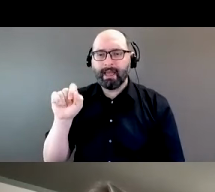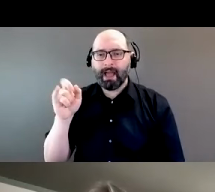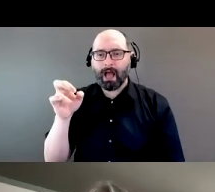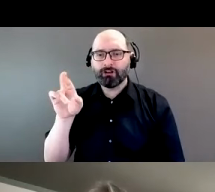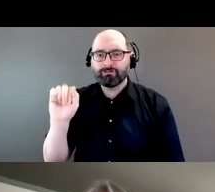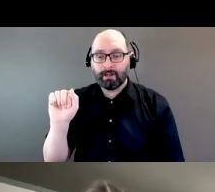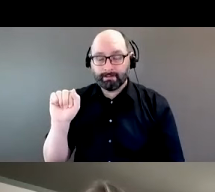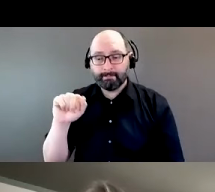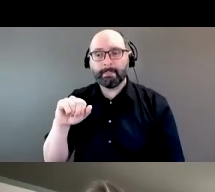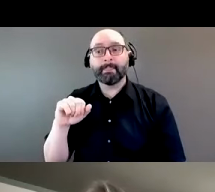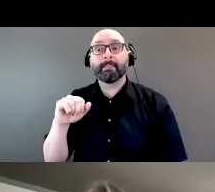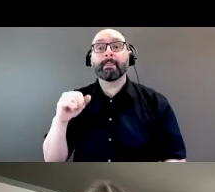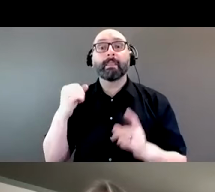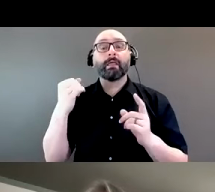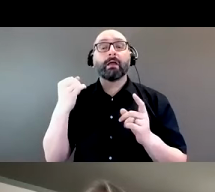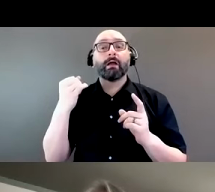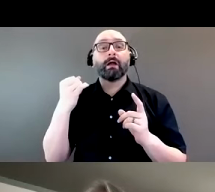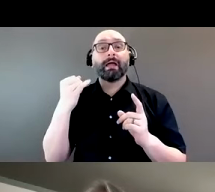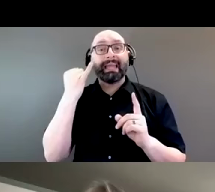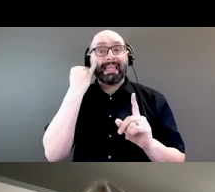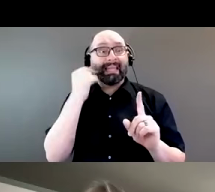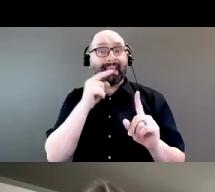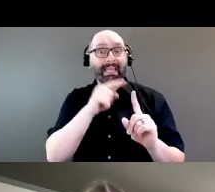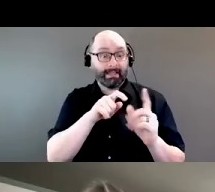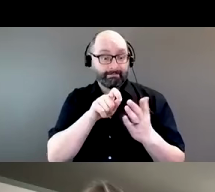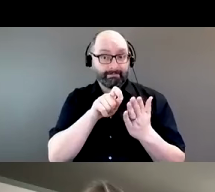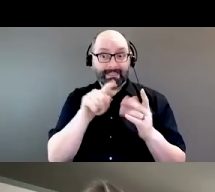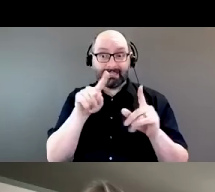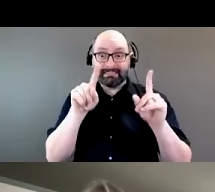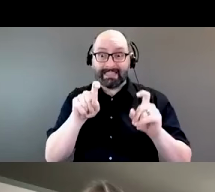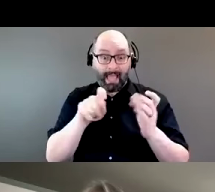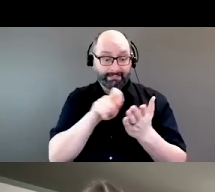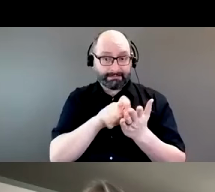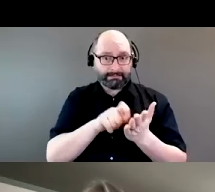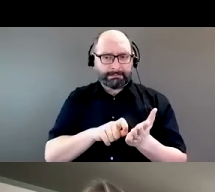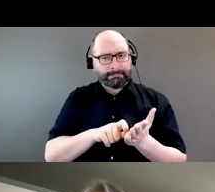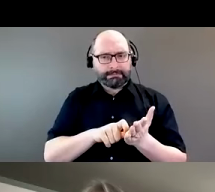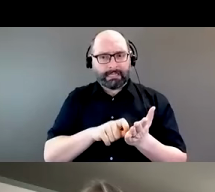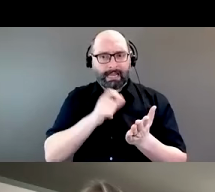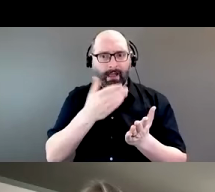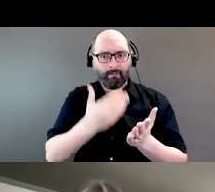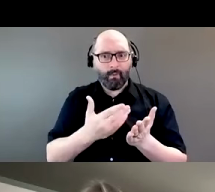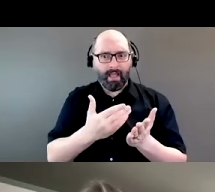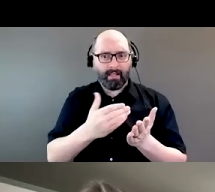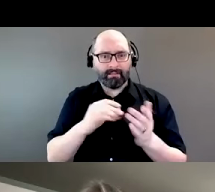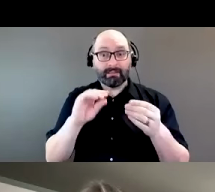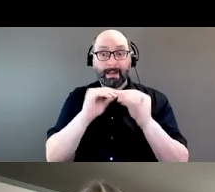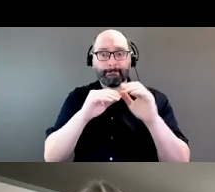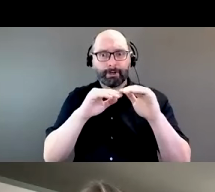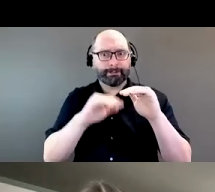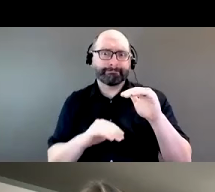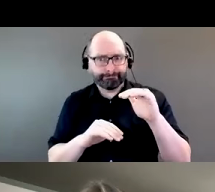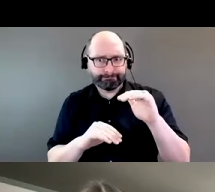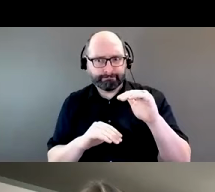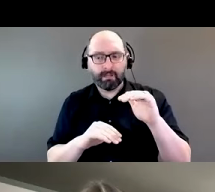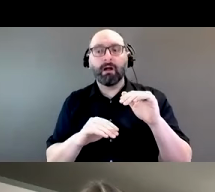what should we do if a person doesn't do well on those cognitive tests? What would be sort of a next step? That's a great question.